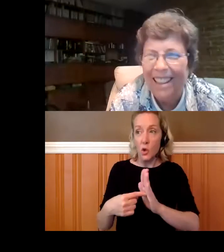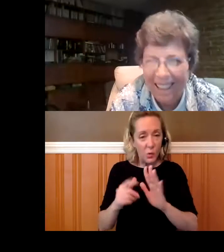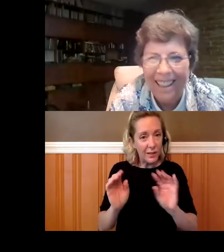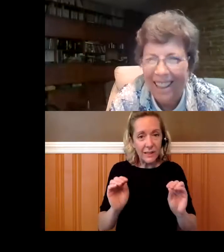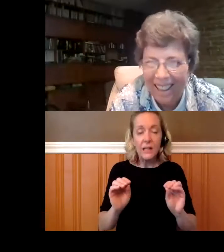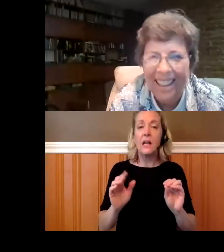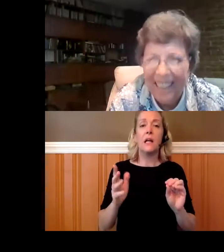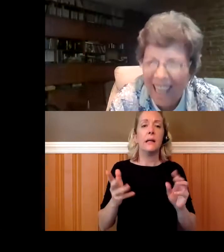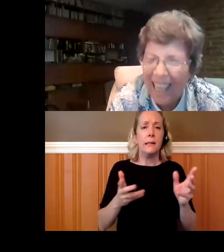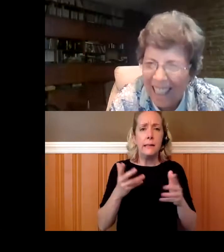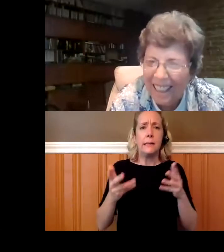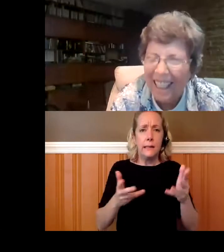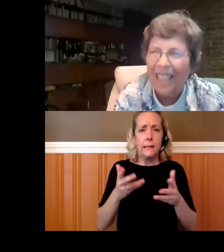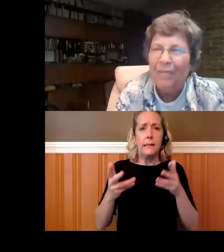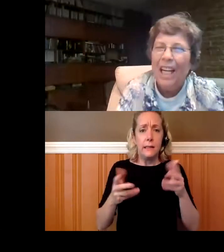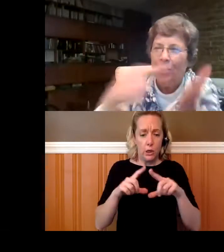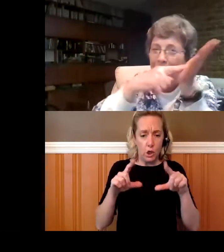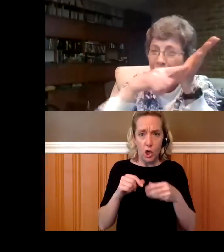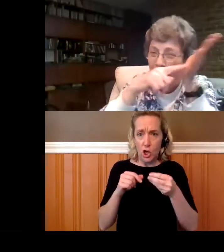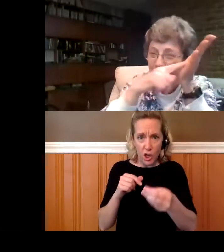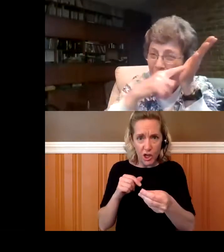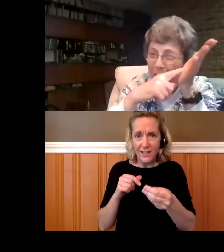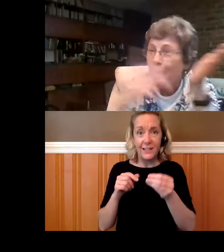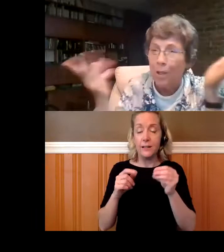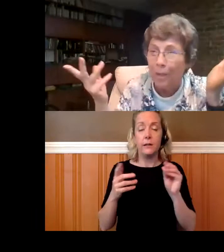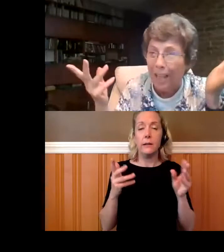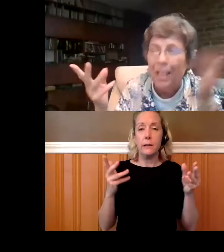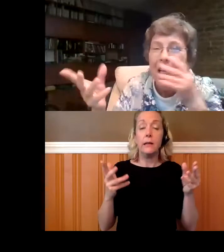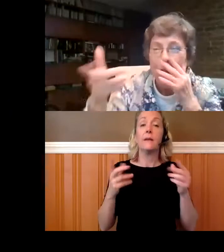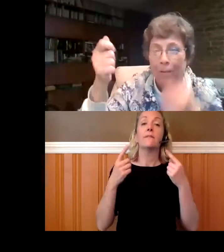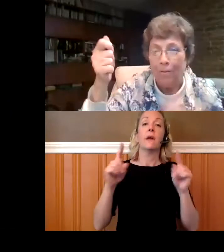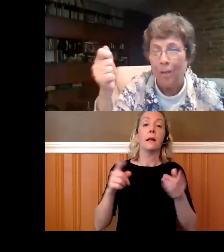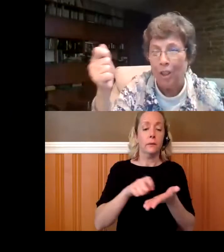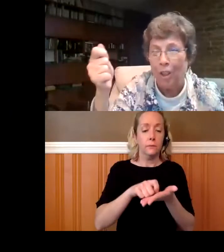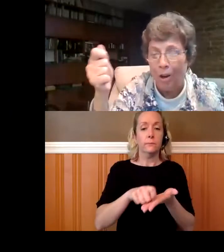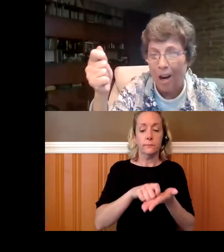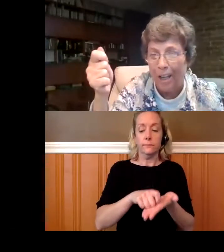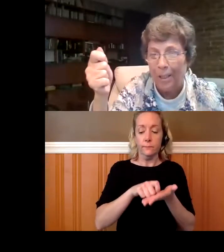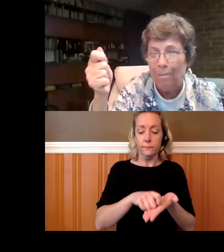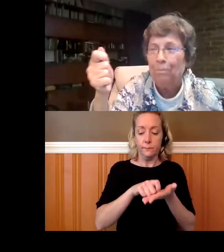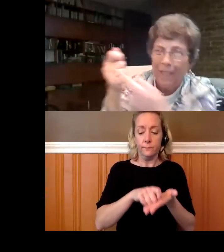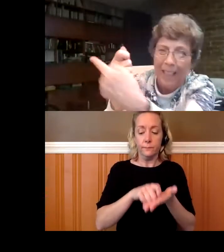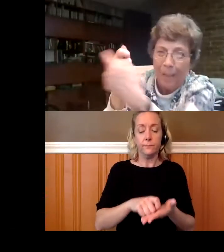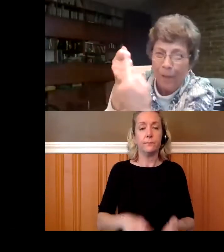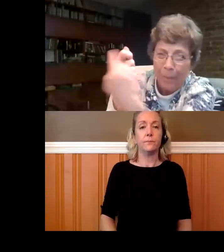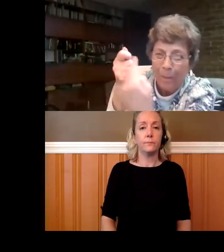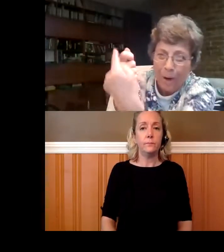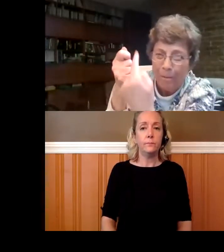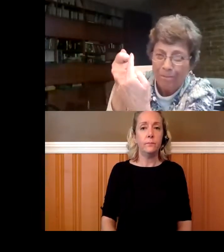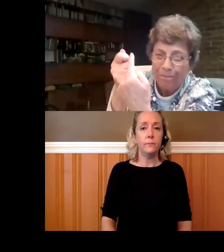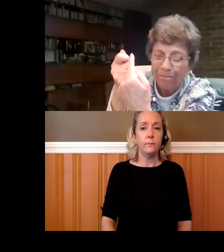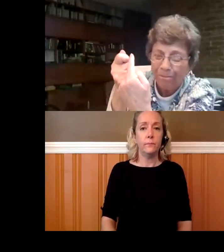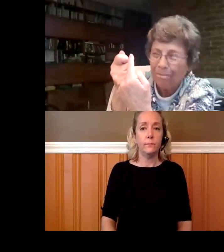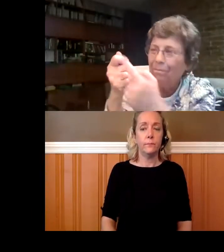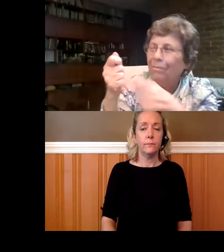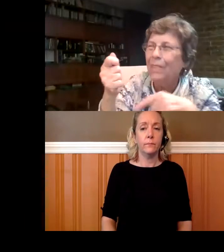other. He tried. First of all, I showed the card. It says "print on my palm," and that worked for Jack, standing out in the street corner,